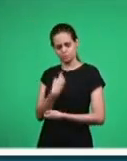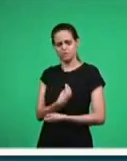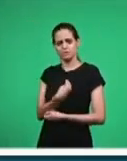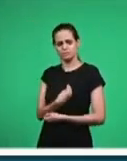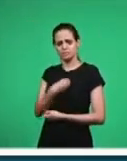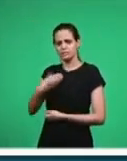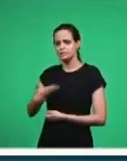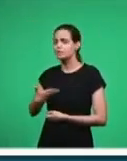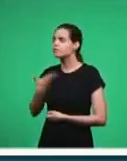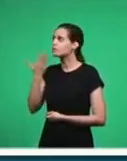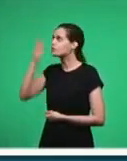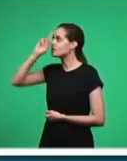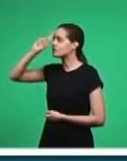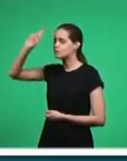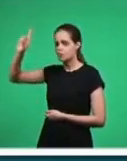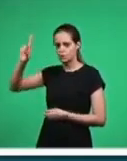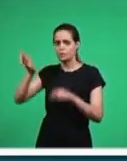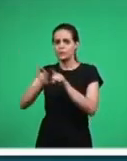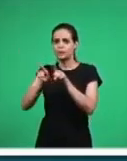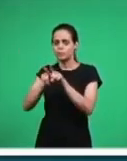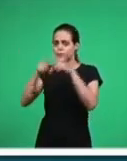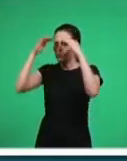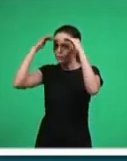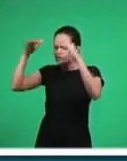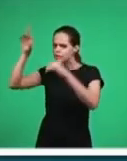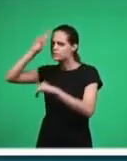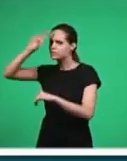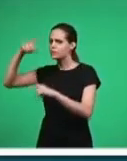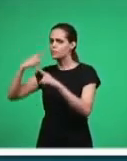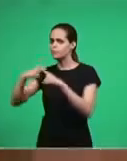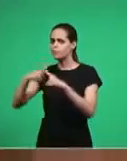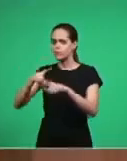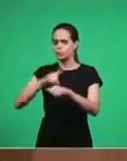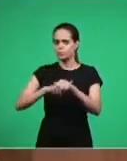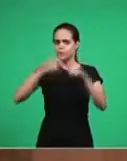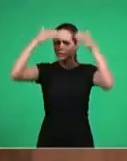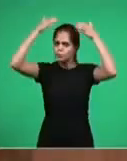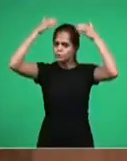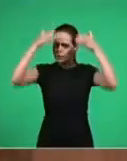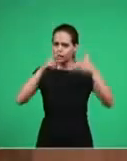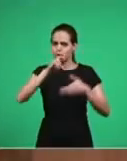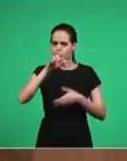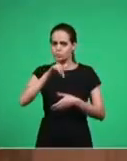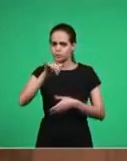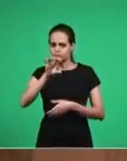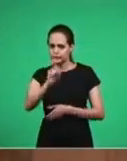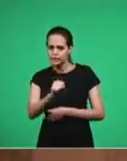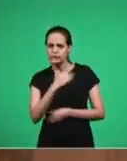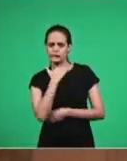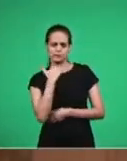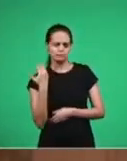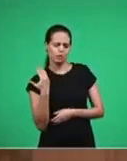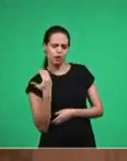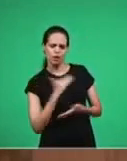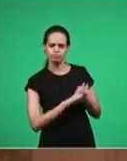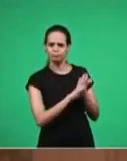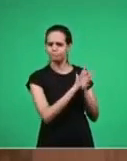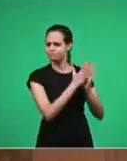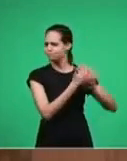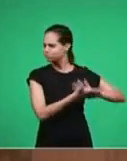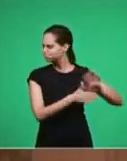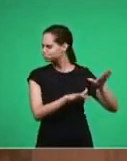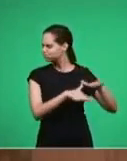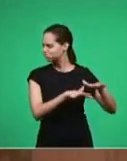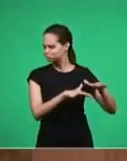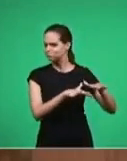robe filled the temple." And how the aspects of the king dying, and how this